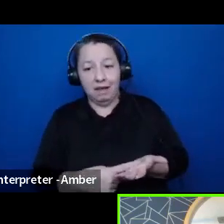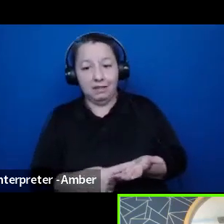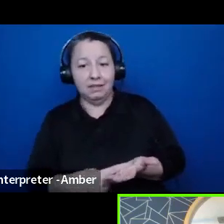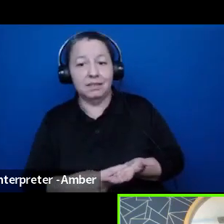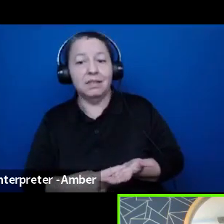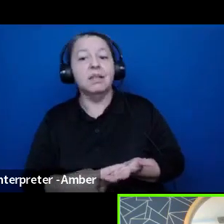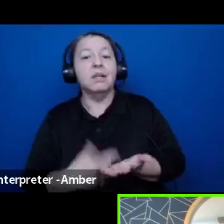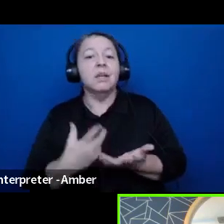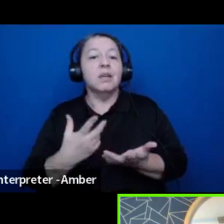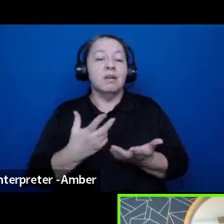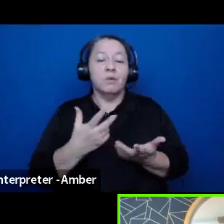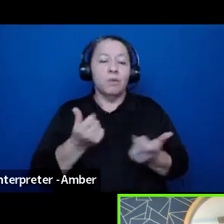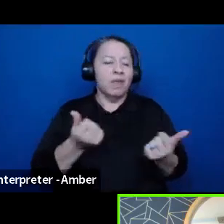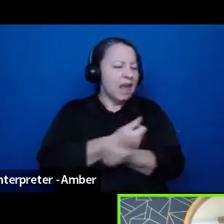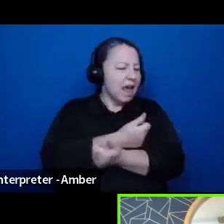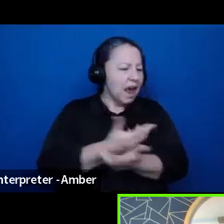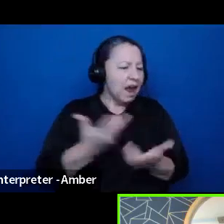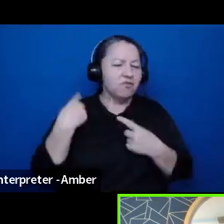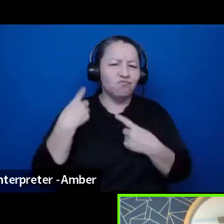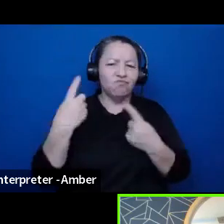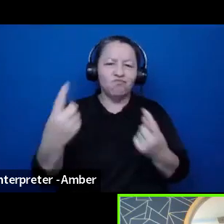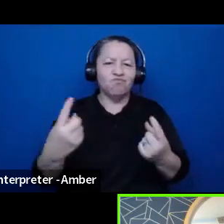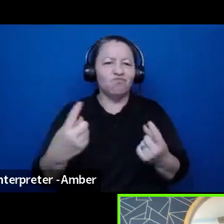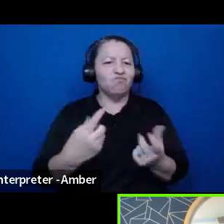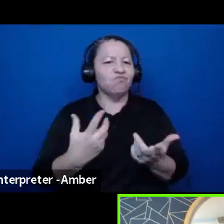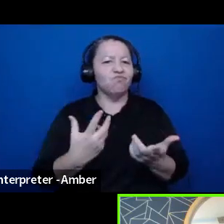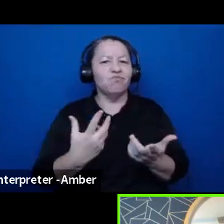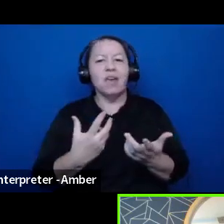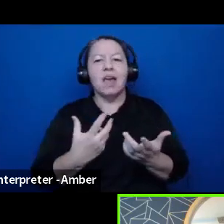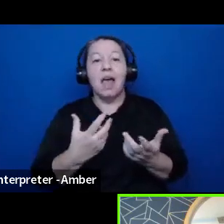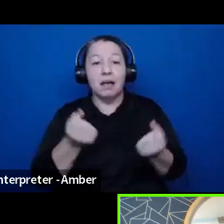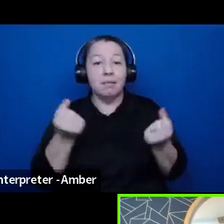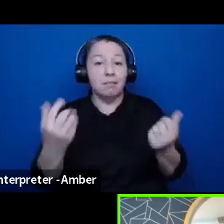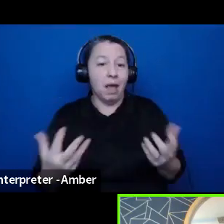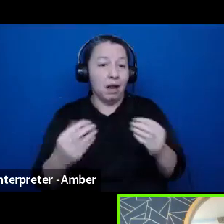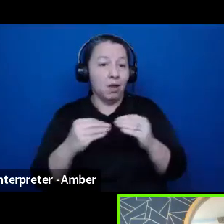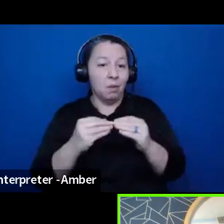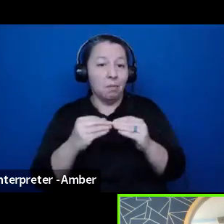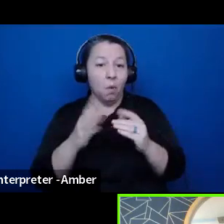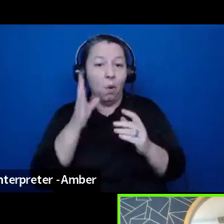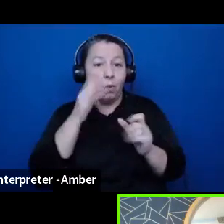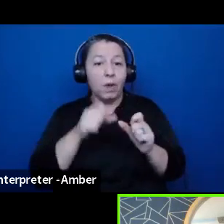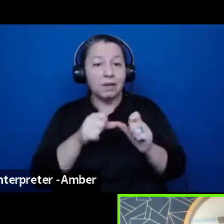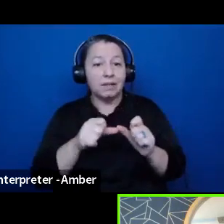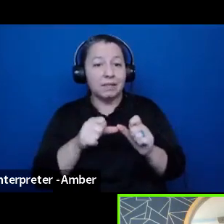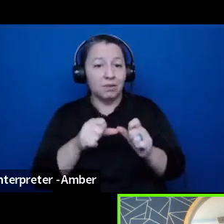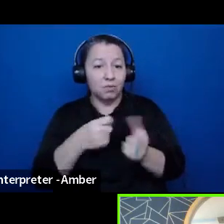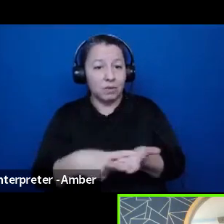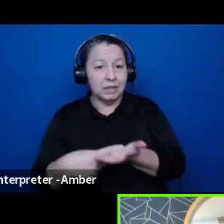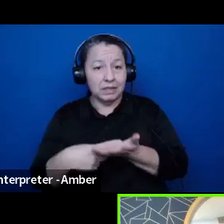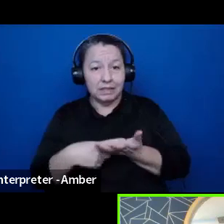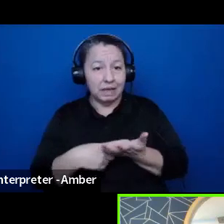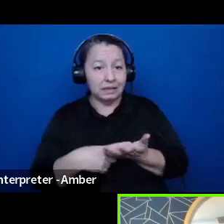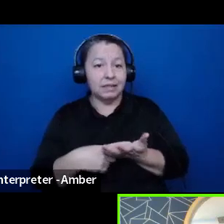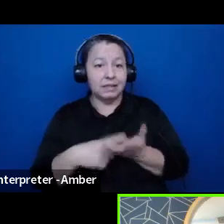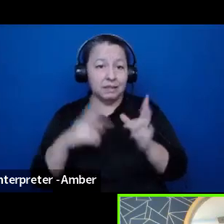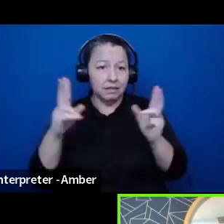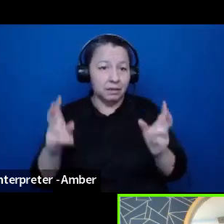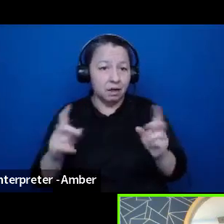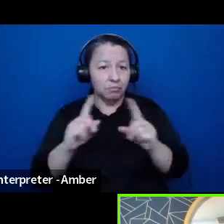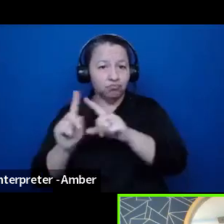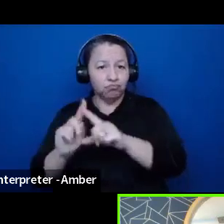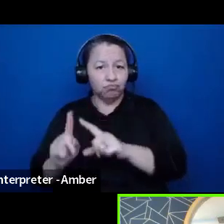given all of the conversations that we've had and many more that we will continue to have, what does it mean to be a